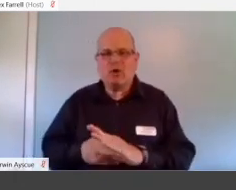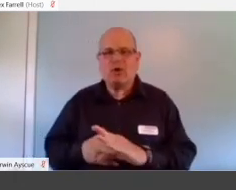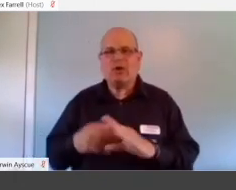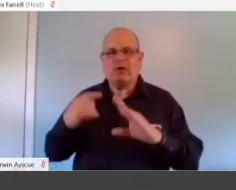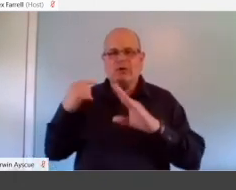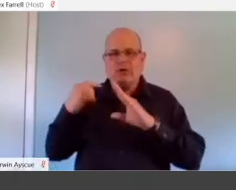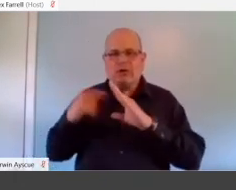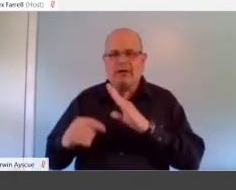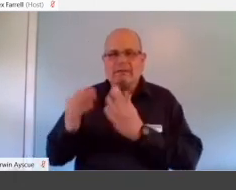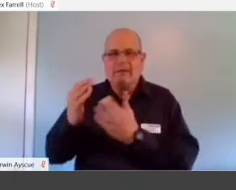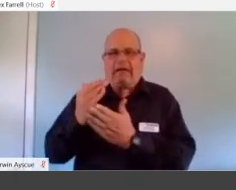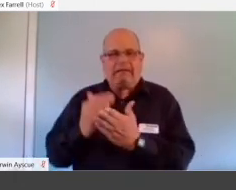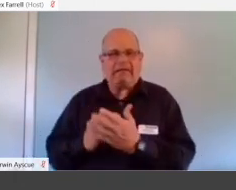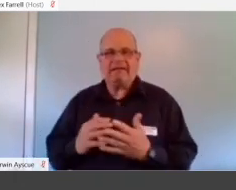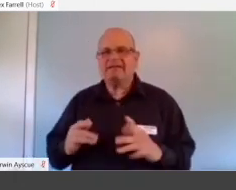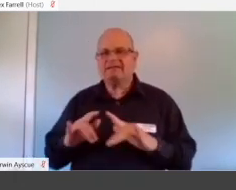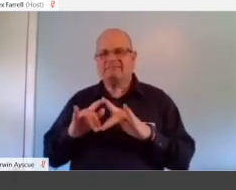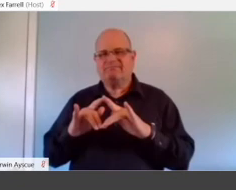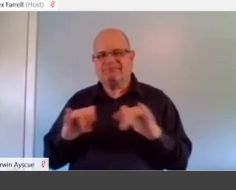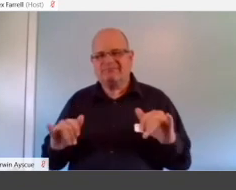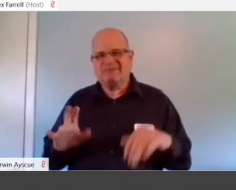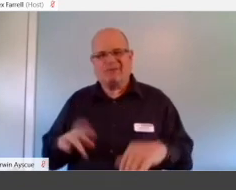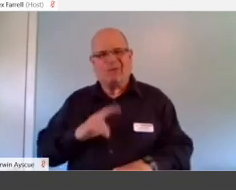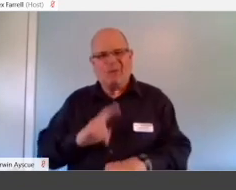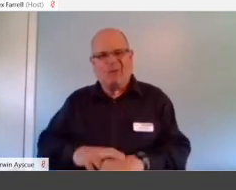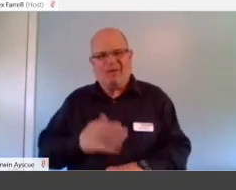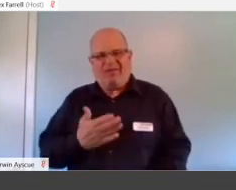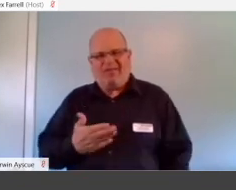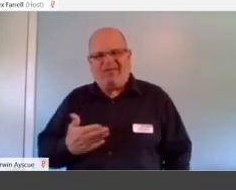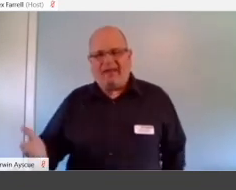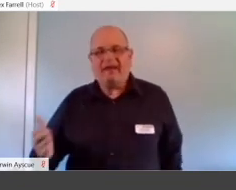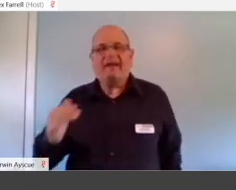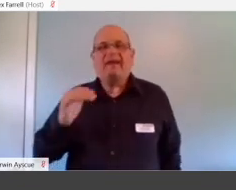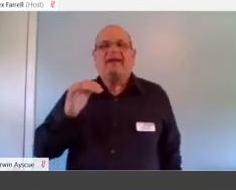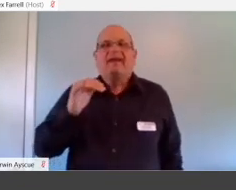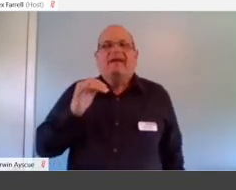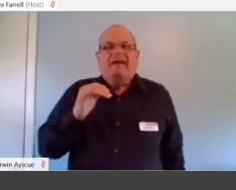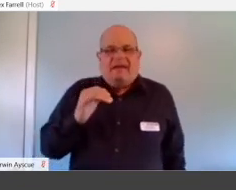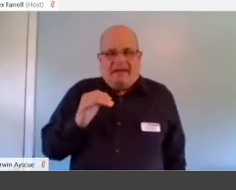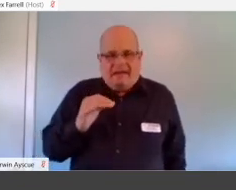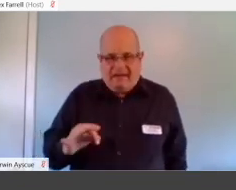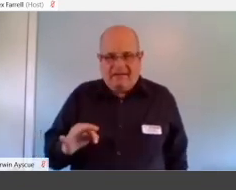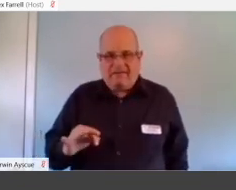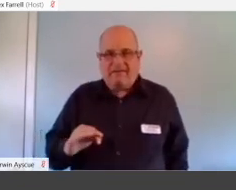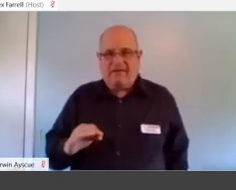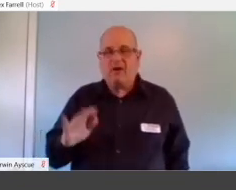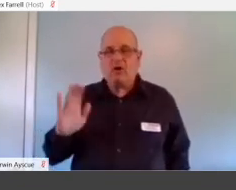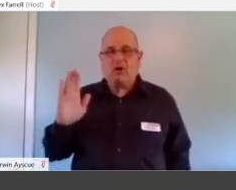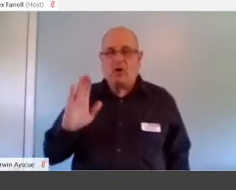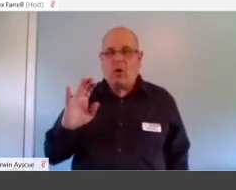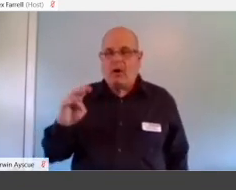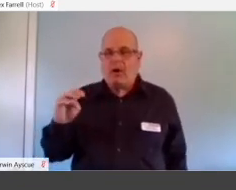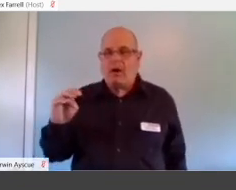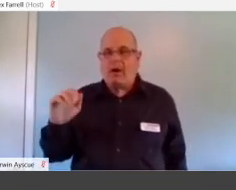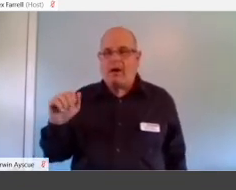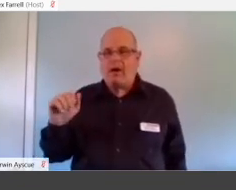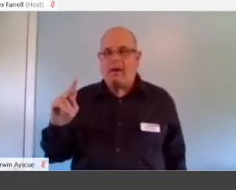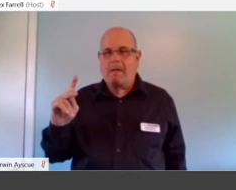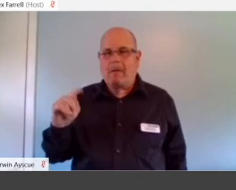donate time. It's all the same normal stuff. If you're cutting out a huge swath of your market, you're just,